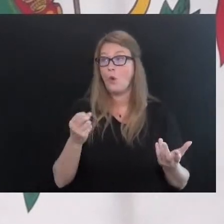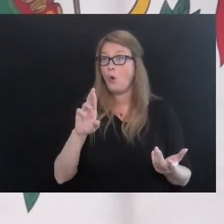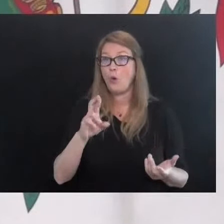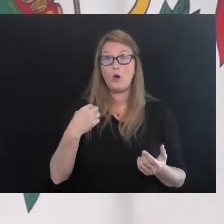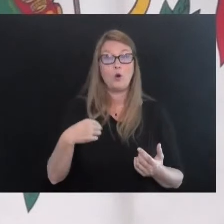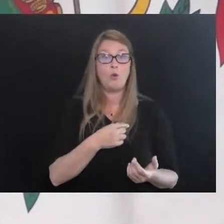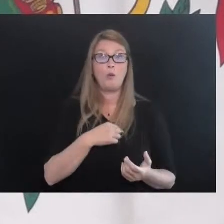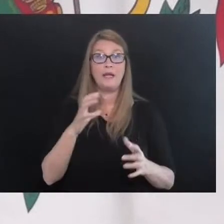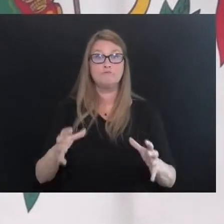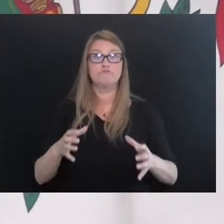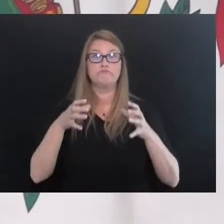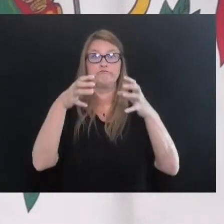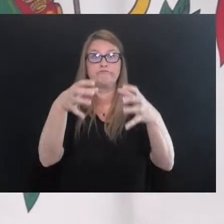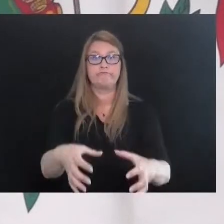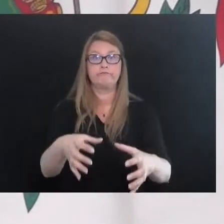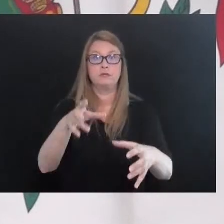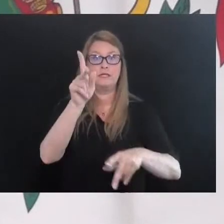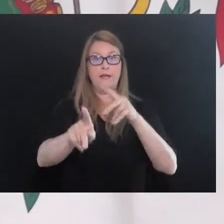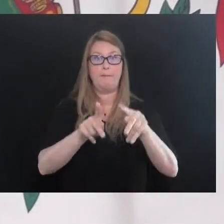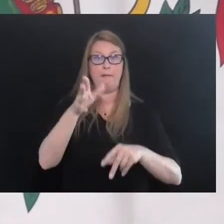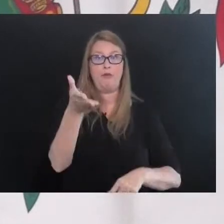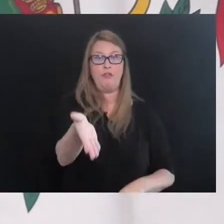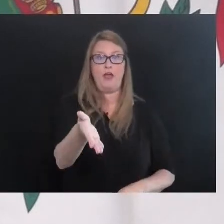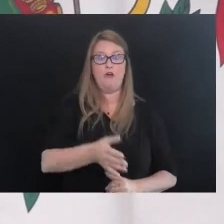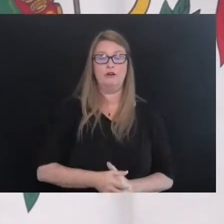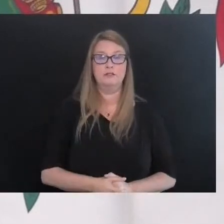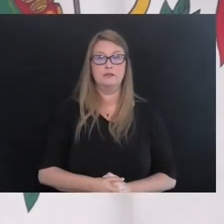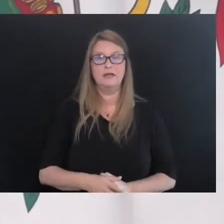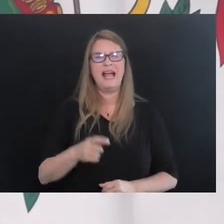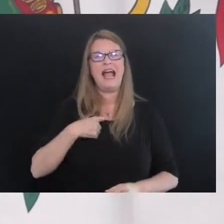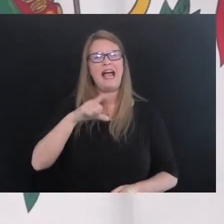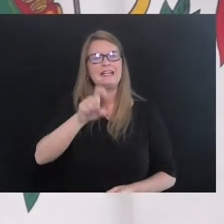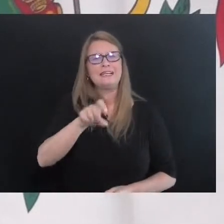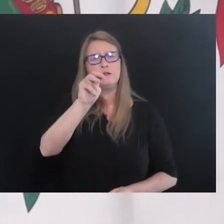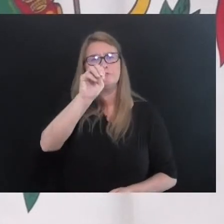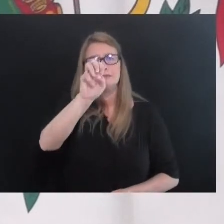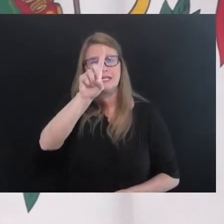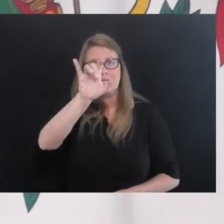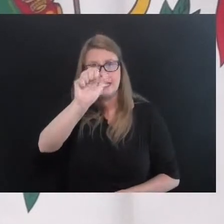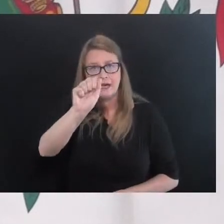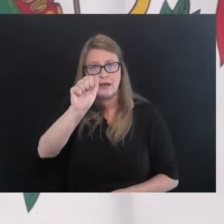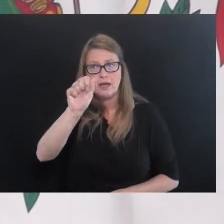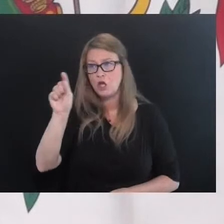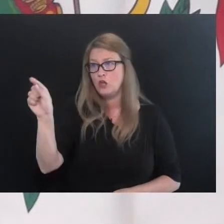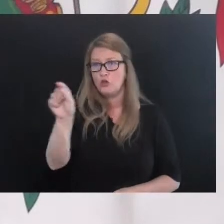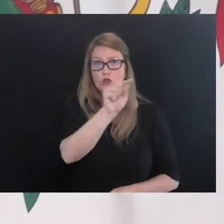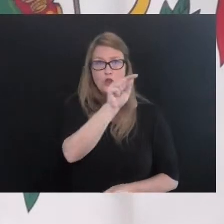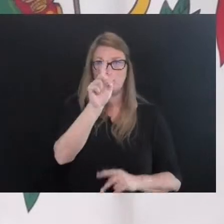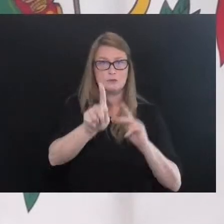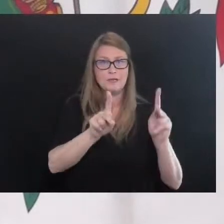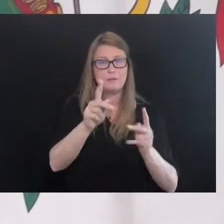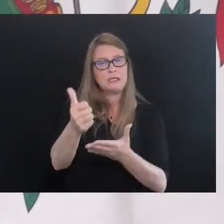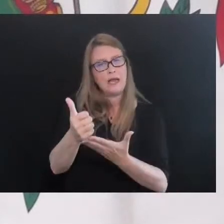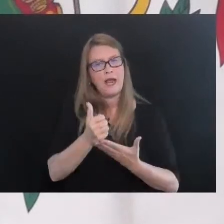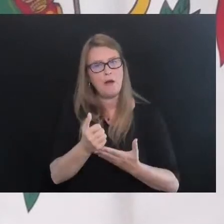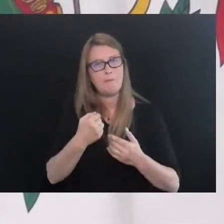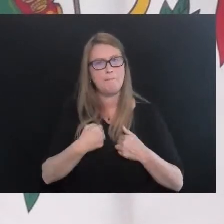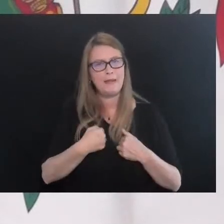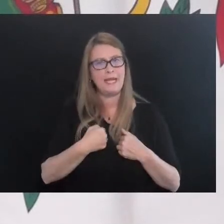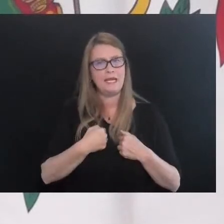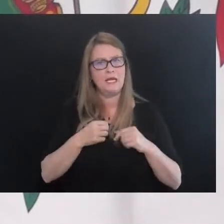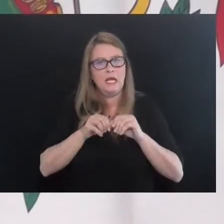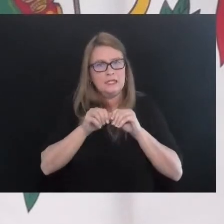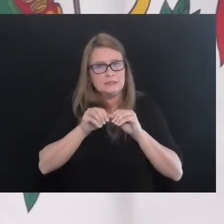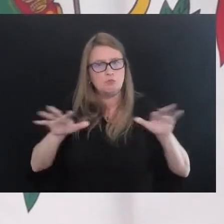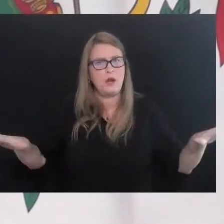people. And from the standpoint of the media, I need you to help me. I need you to help me to get word to the